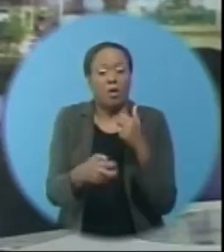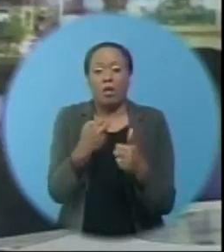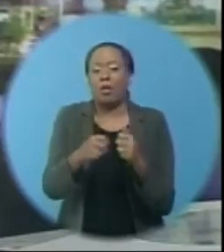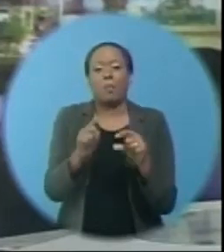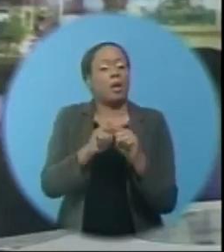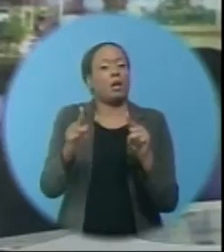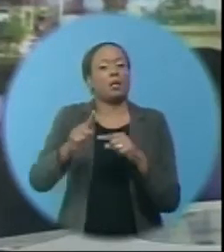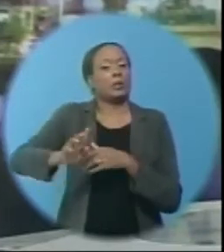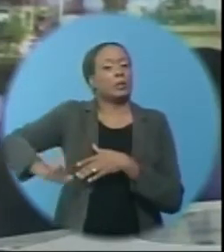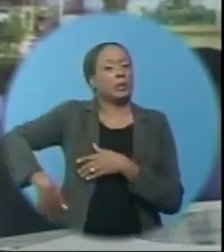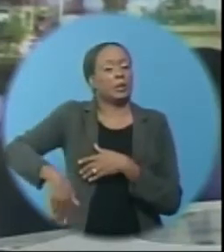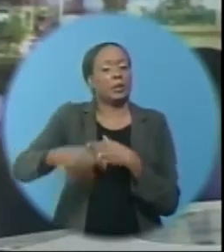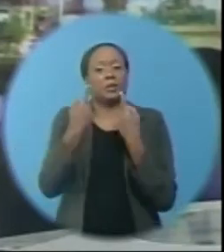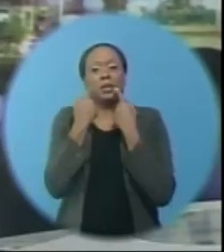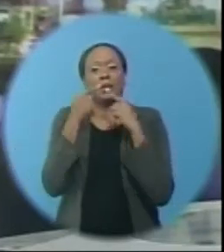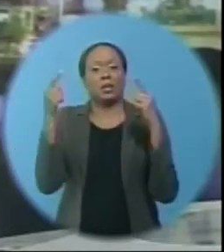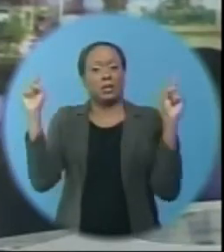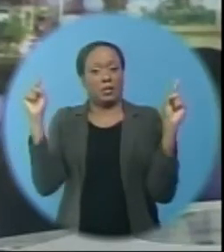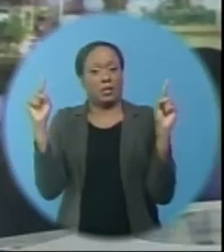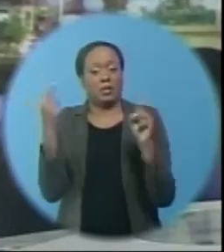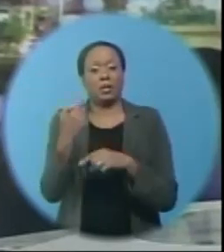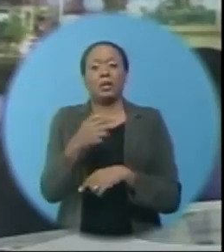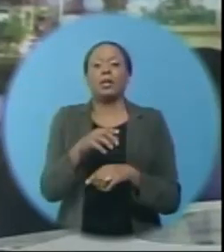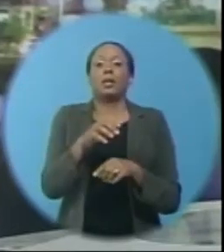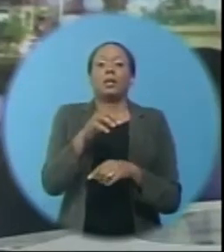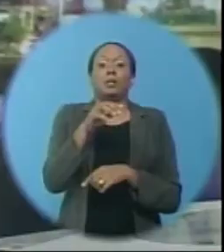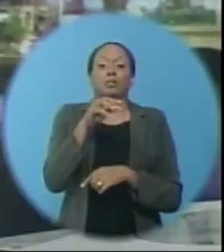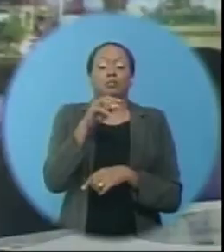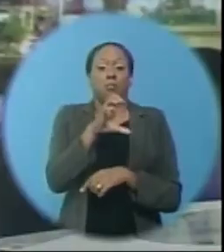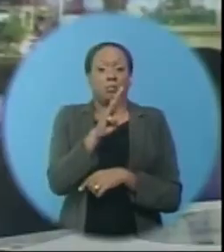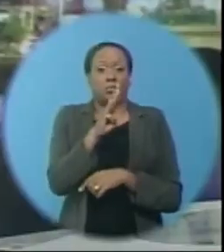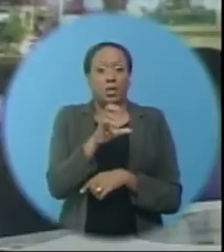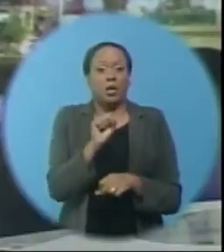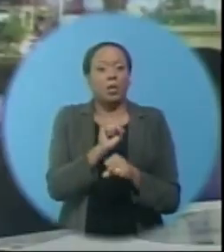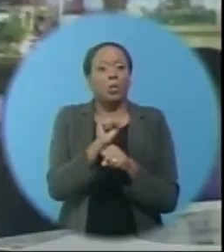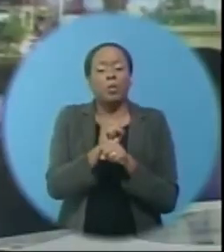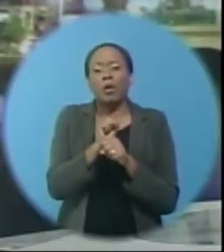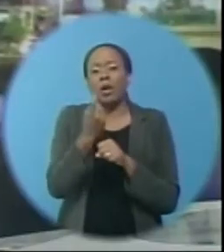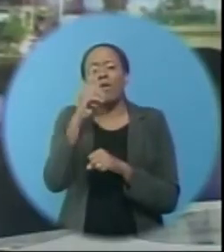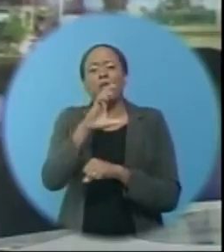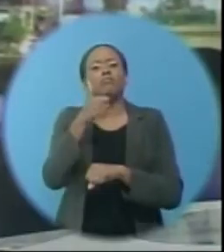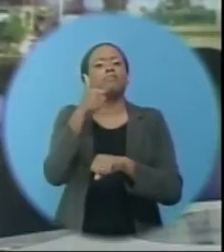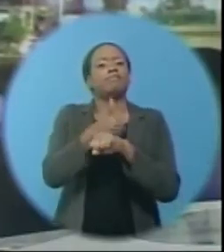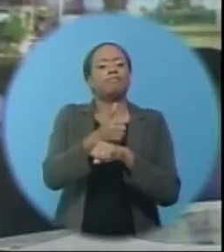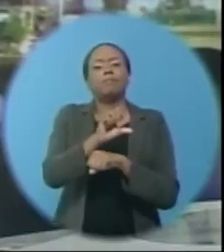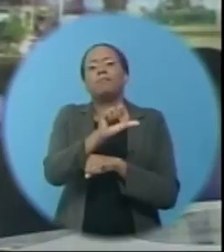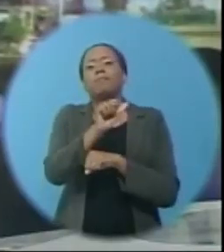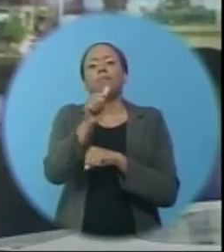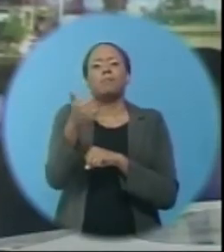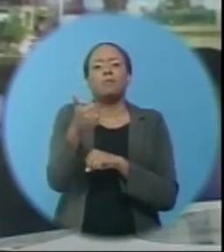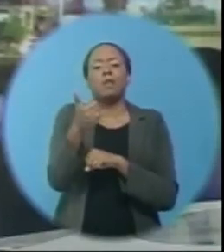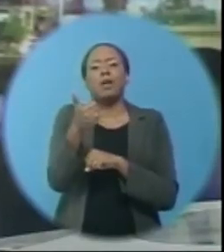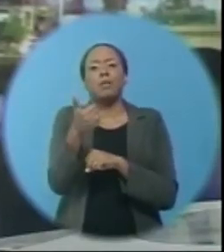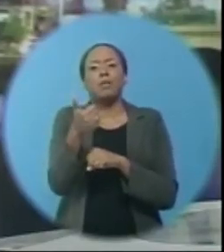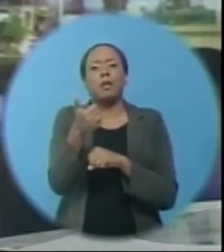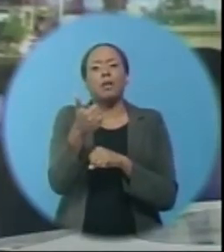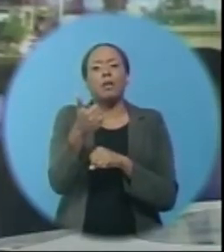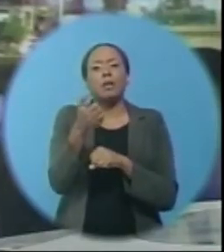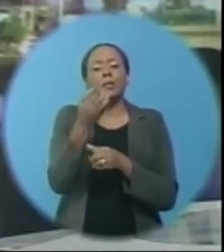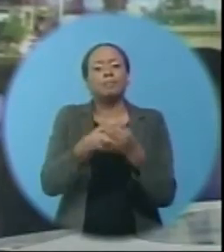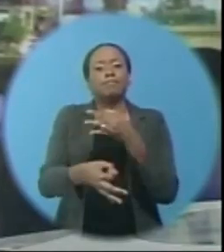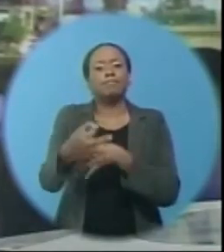issue with IMC have so far not been successful. He adds, however, the CBC is working on putting